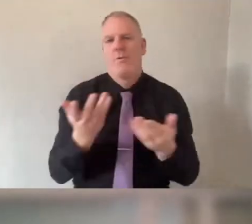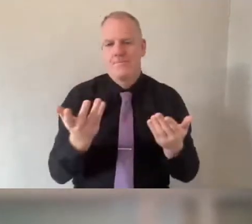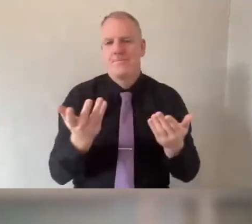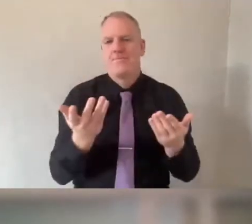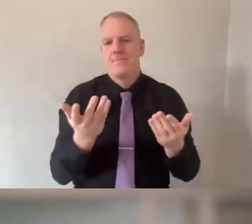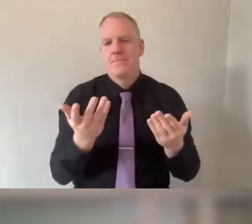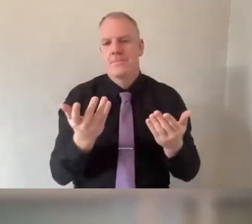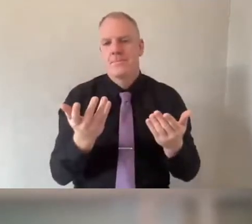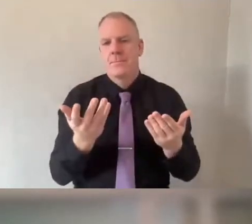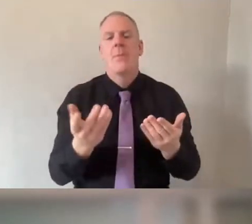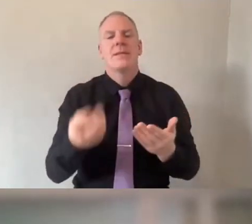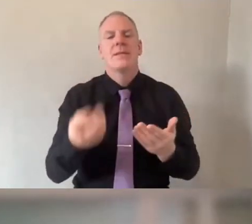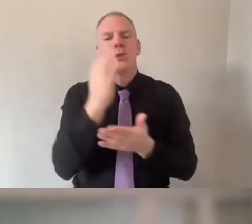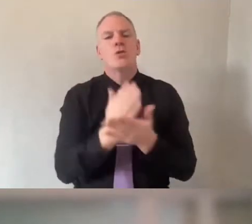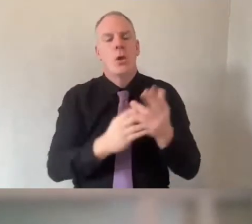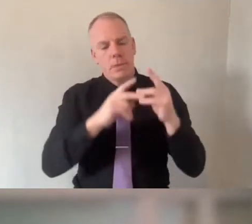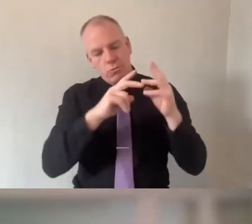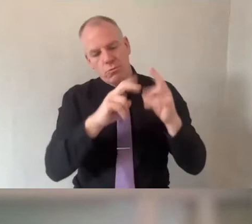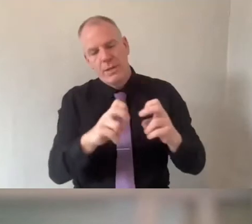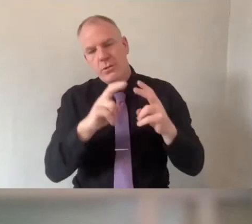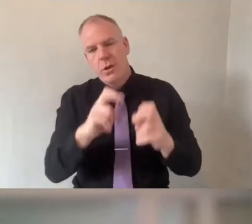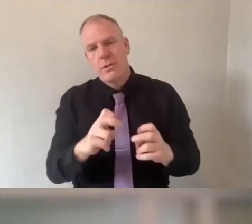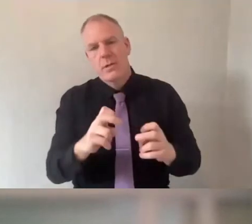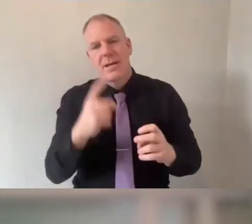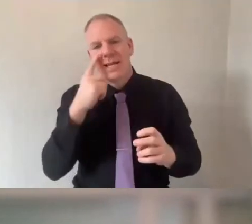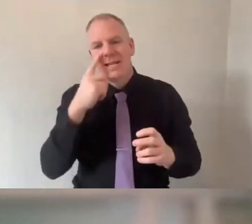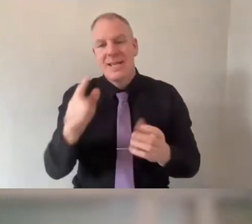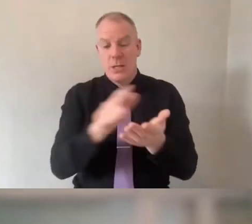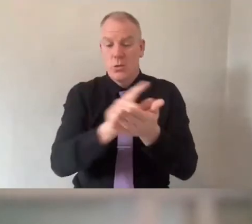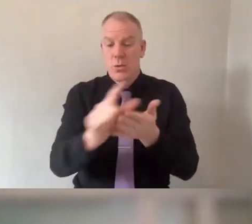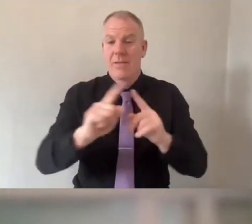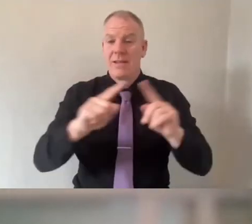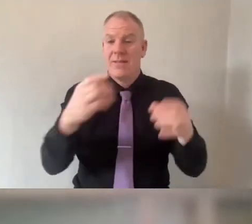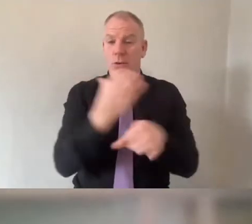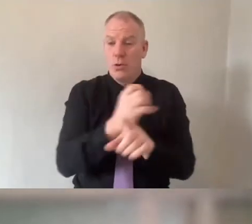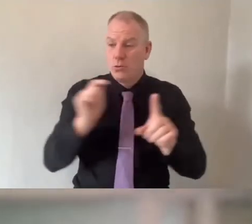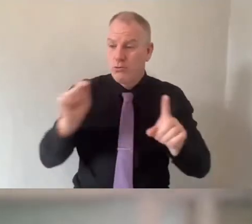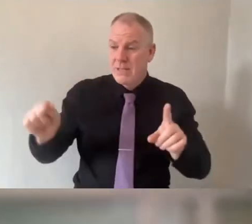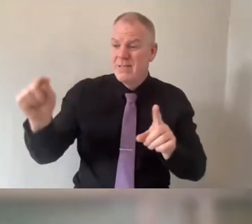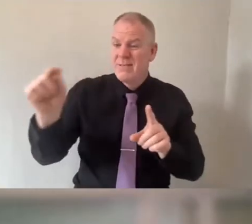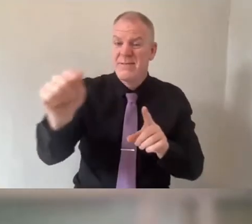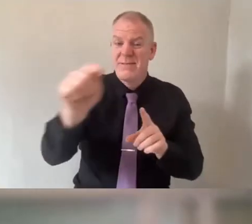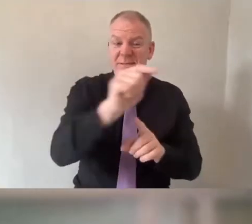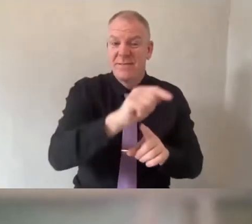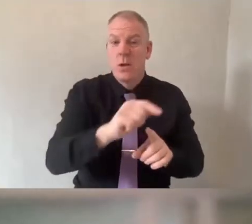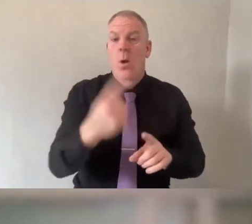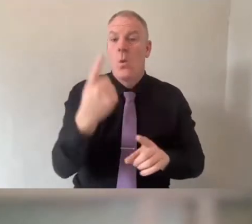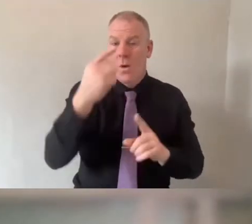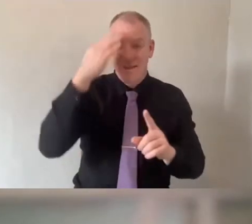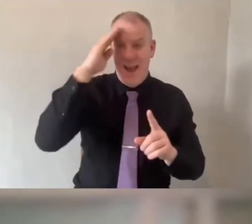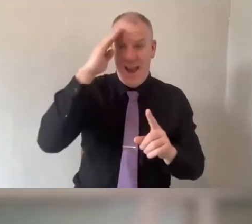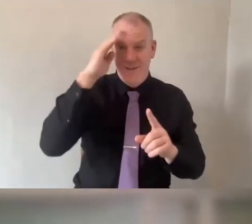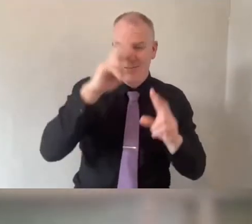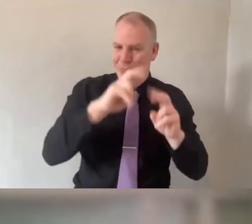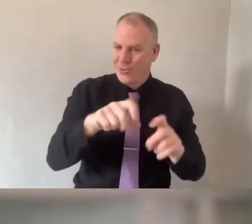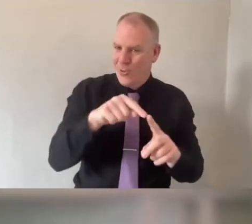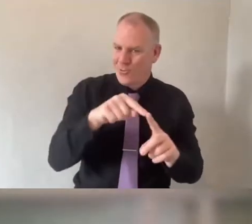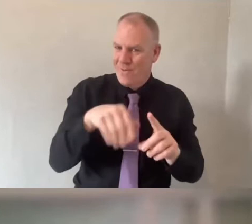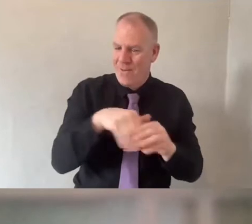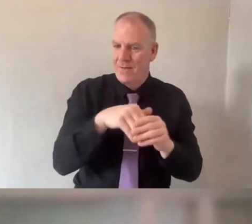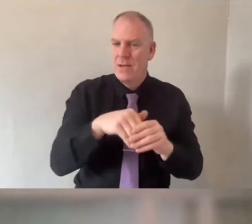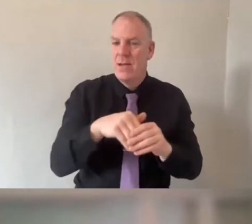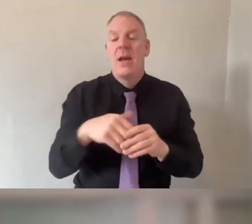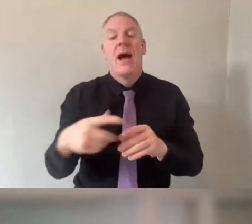And we've done some initial research. We've looked at models in 12 different countries, different models. One of them was Ireland, by the way. And then